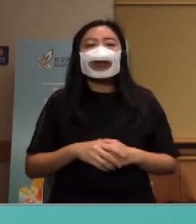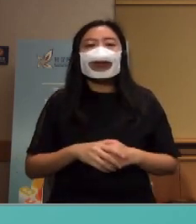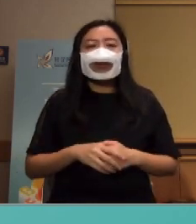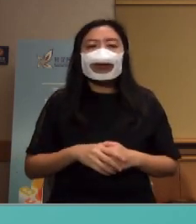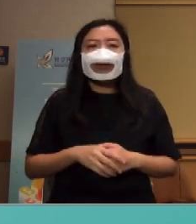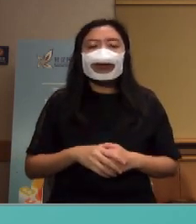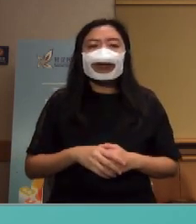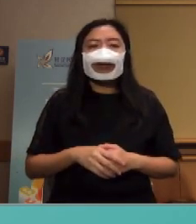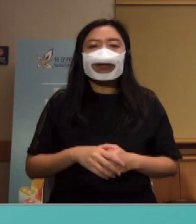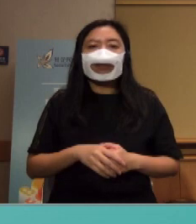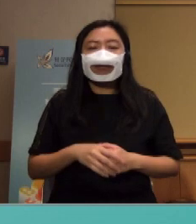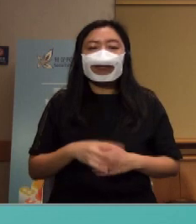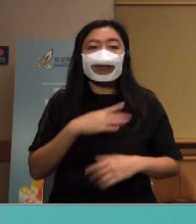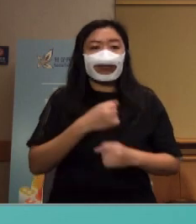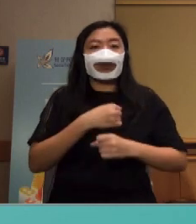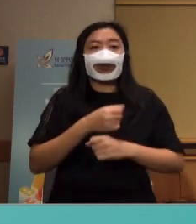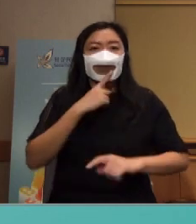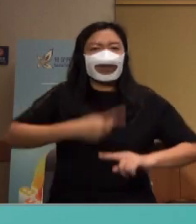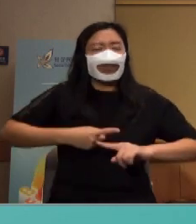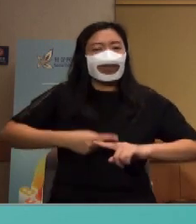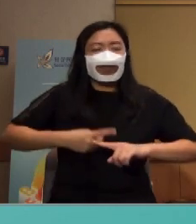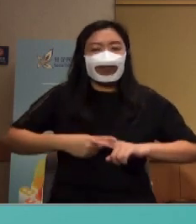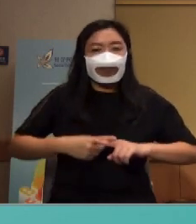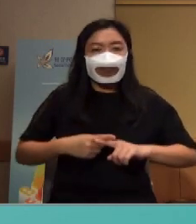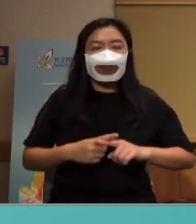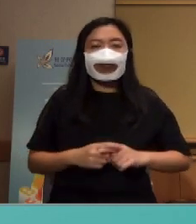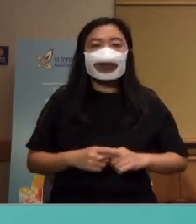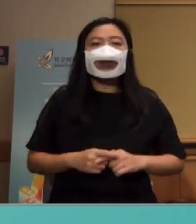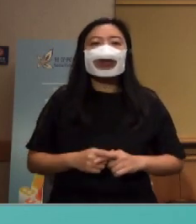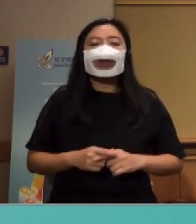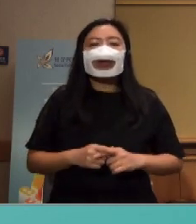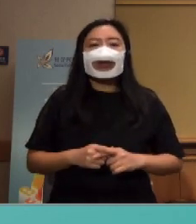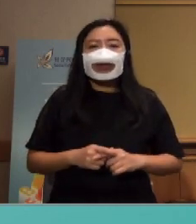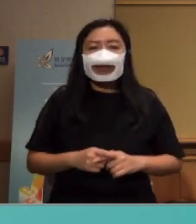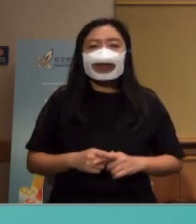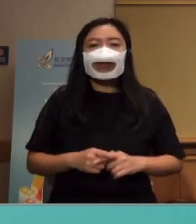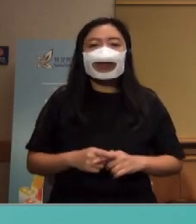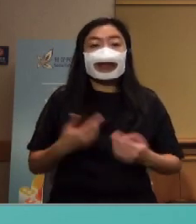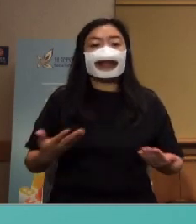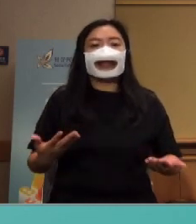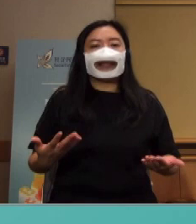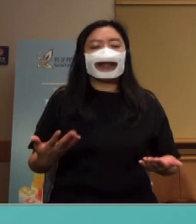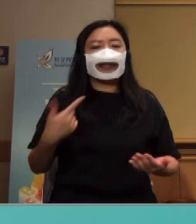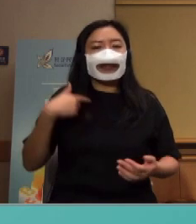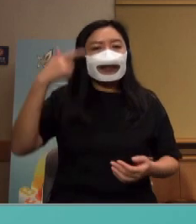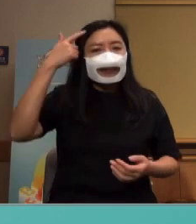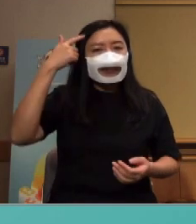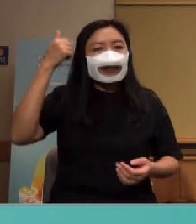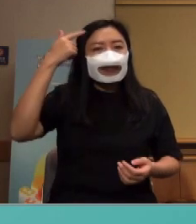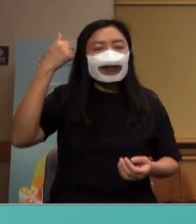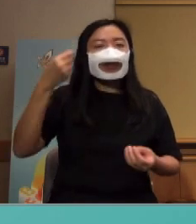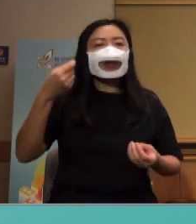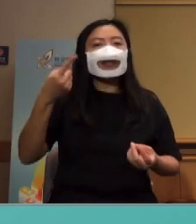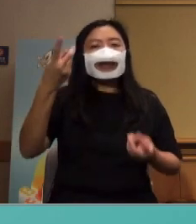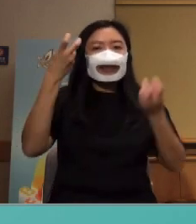It's very physical. So today I'm seeking for advices. Or how can